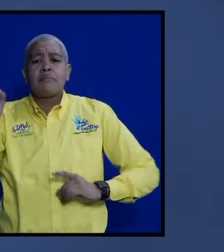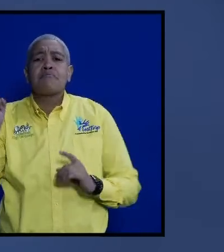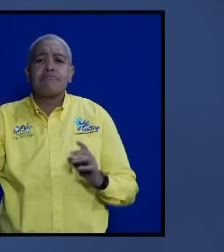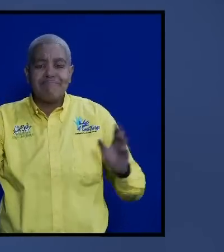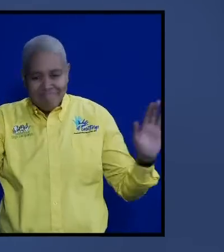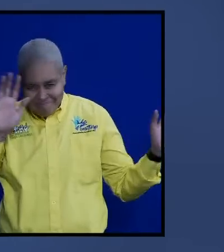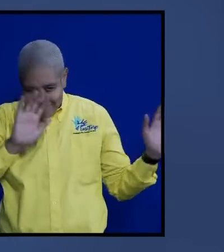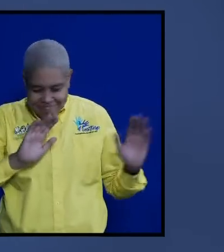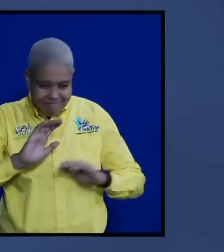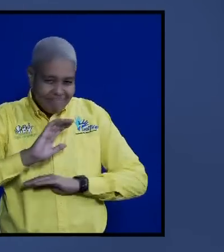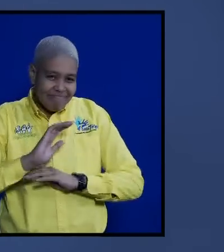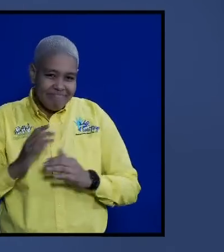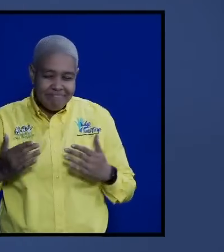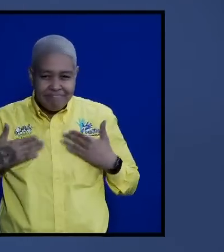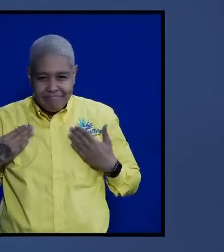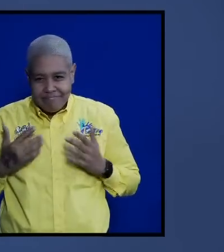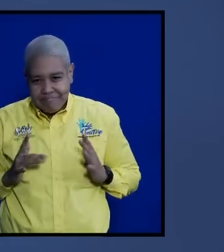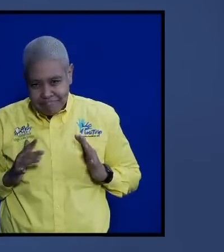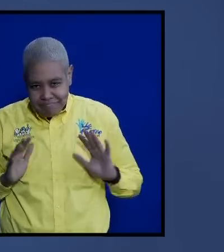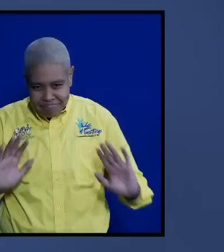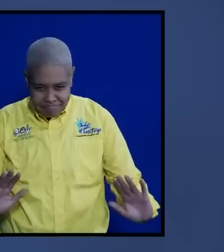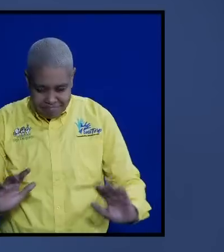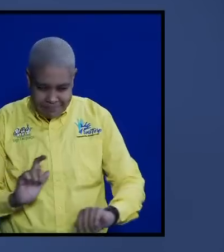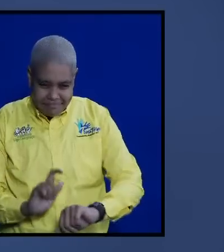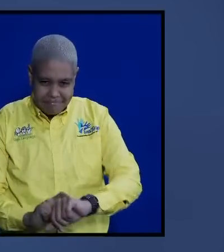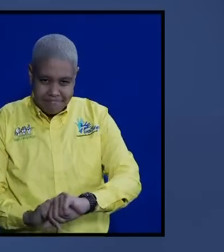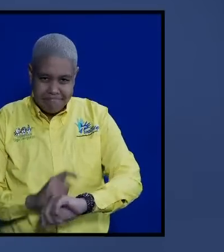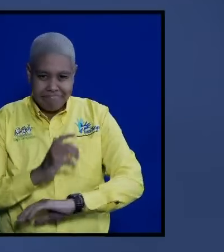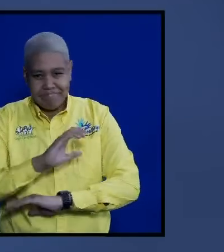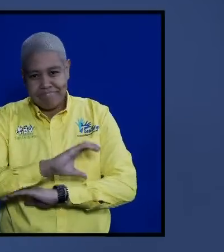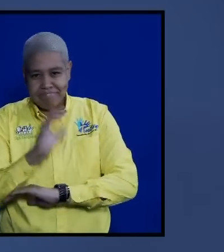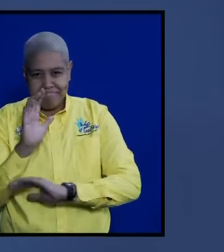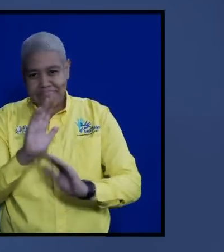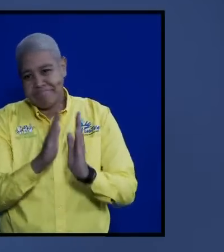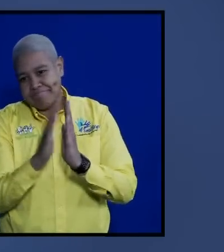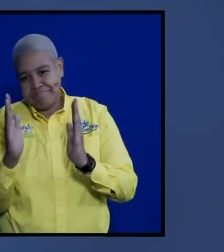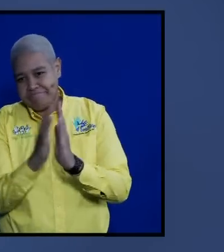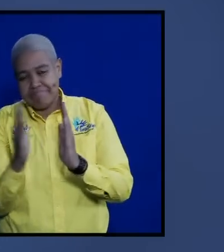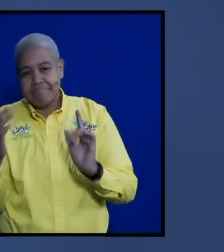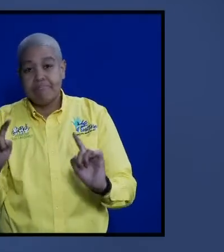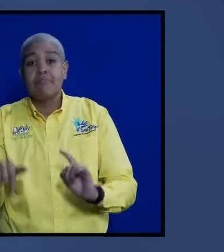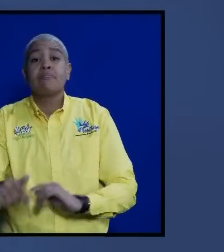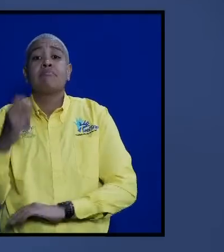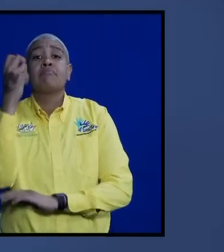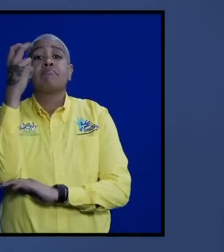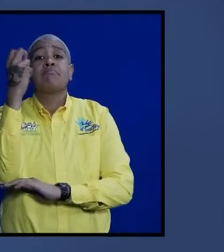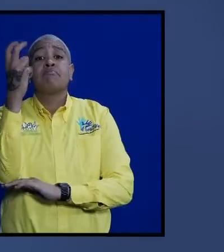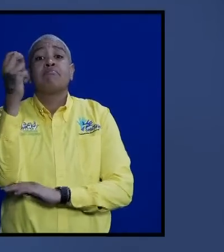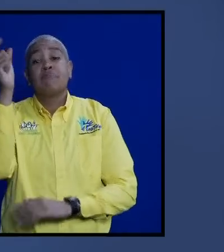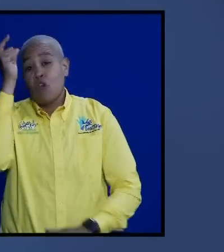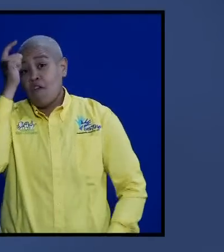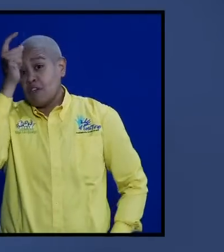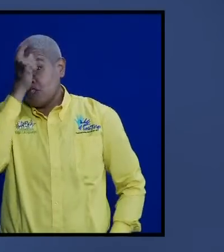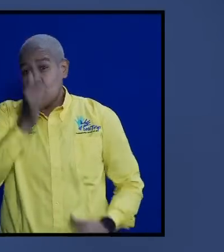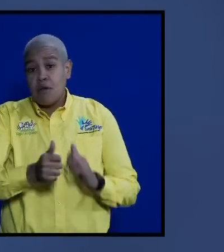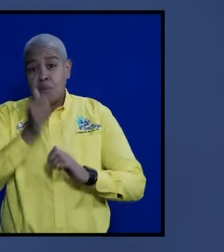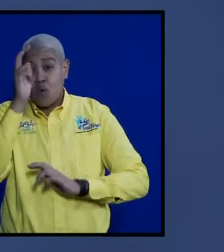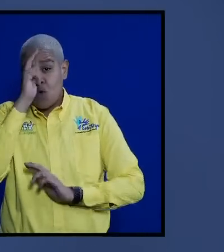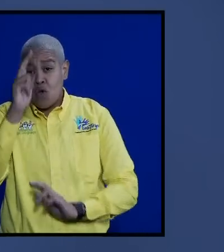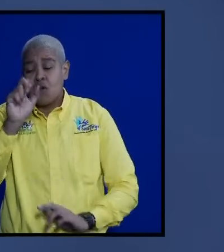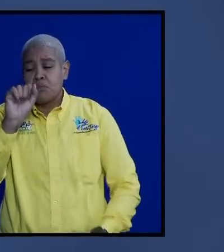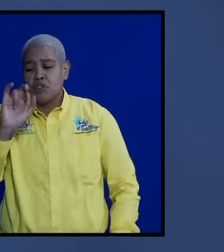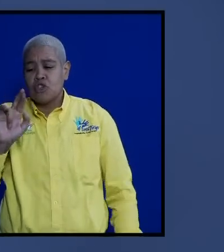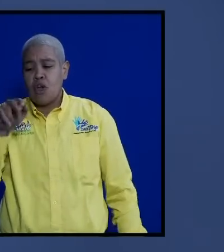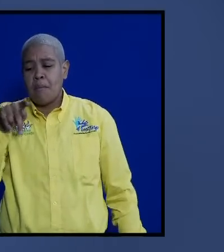the season. This morning at midnight, His Excellency, the Governor-General, the Most Honorable Sir Patrick